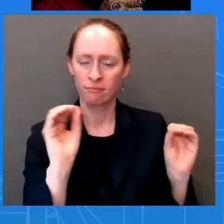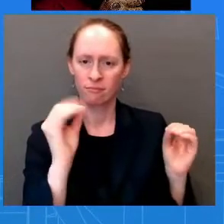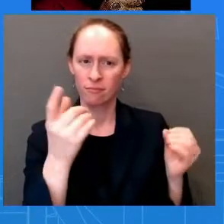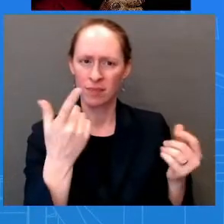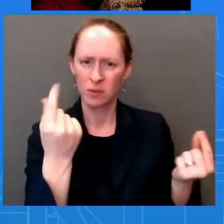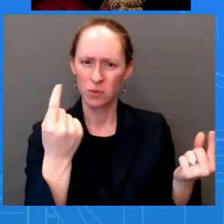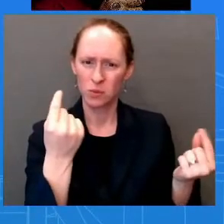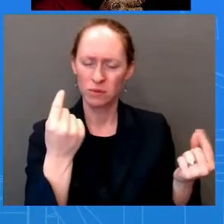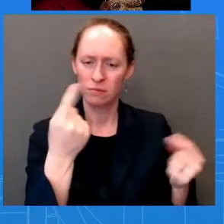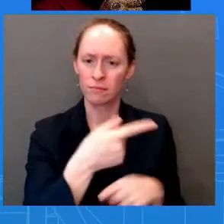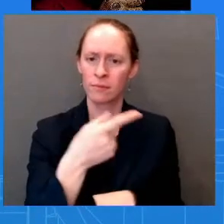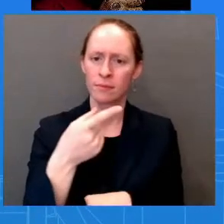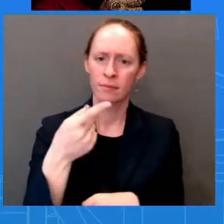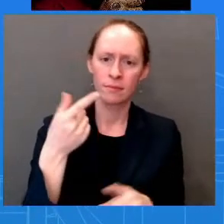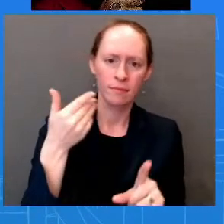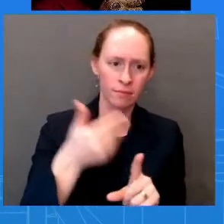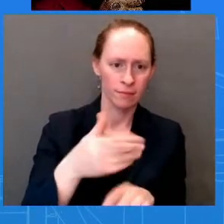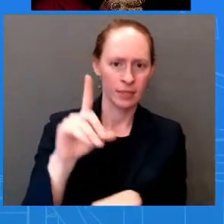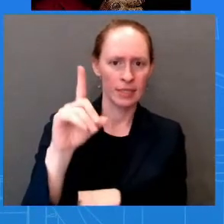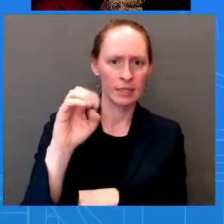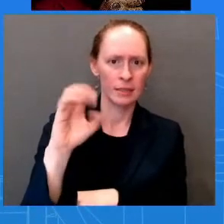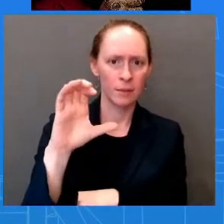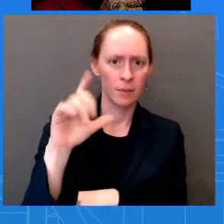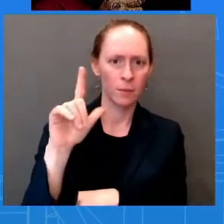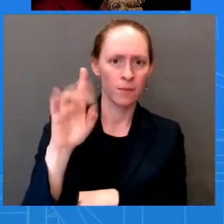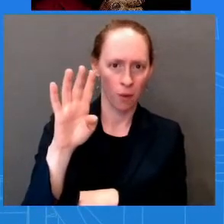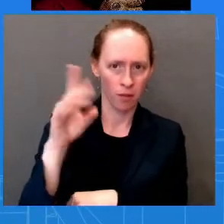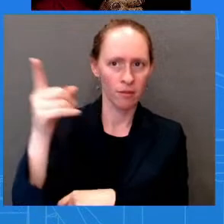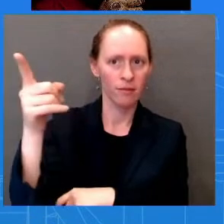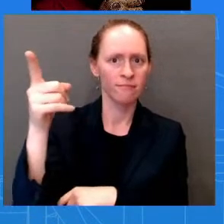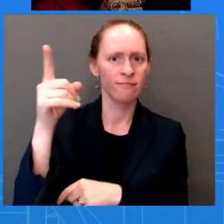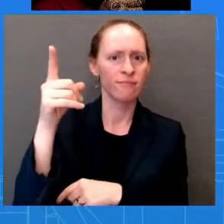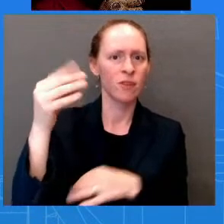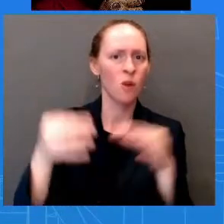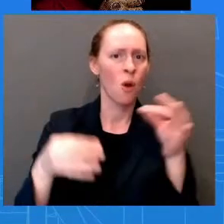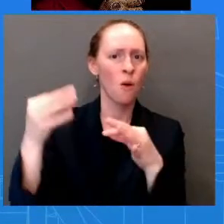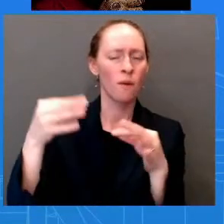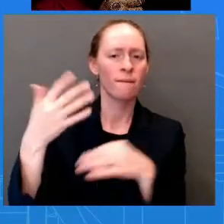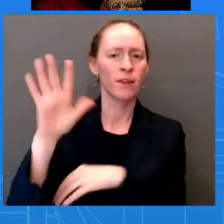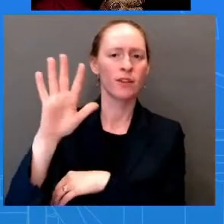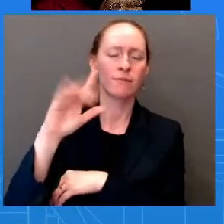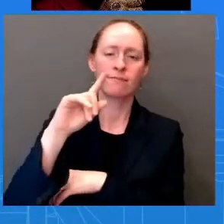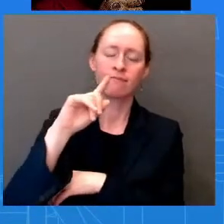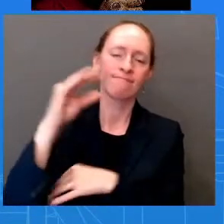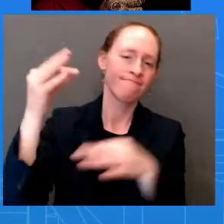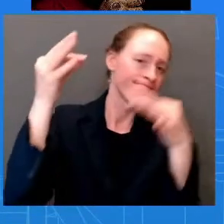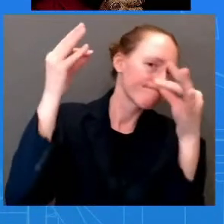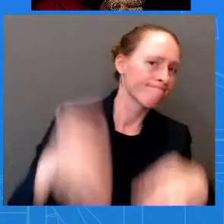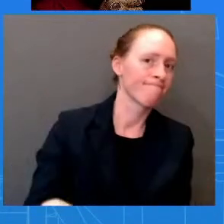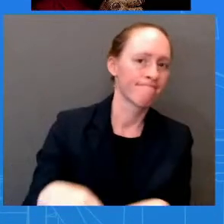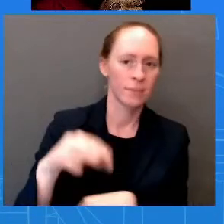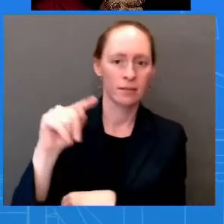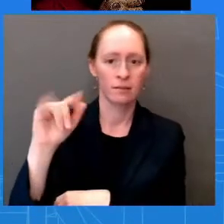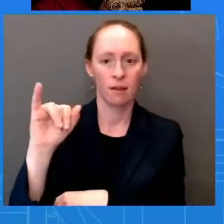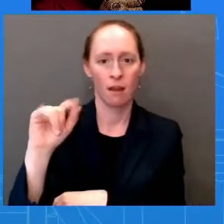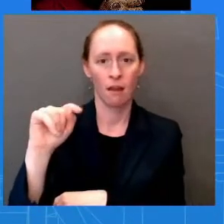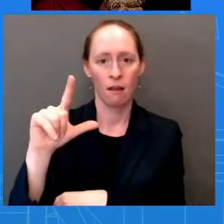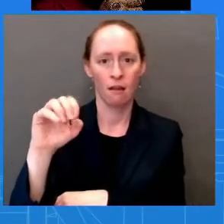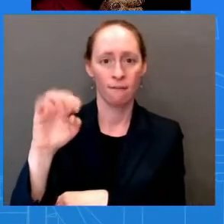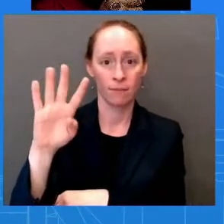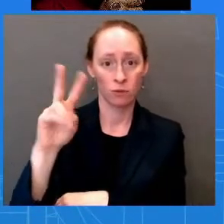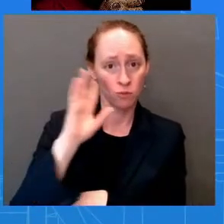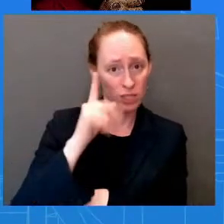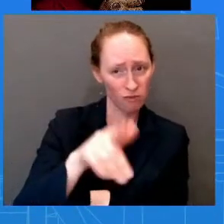42. Will the administration appeal or will it not? So just a couple things here. So in many ways, we've